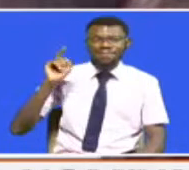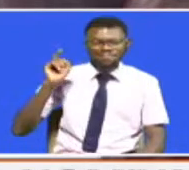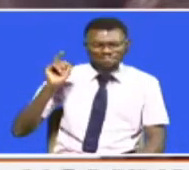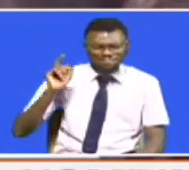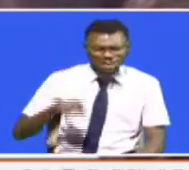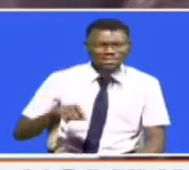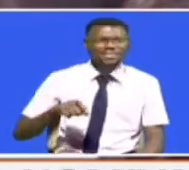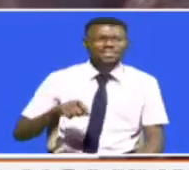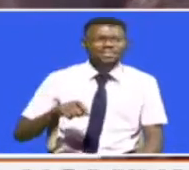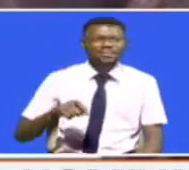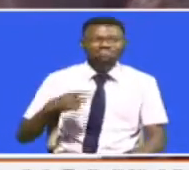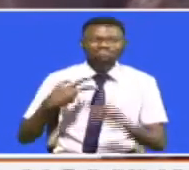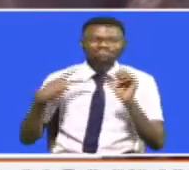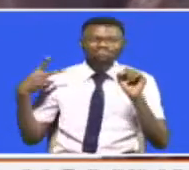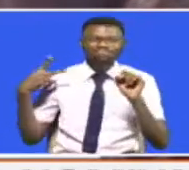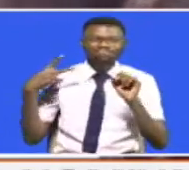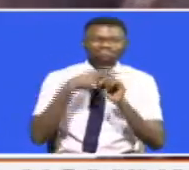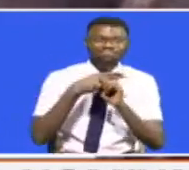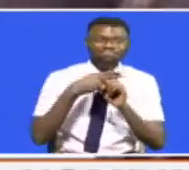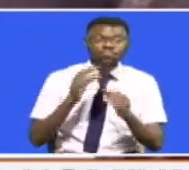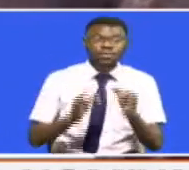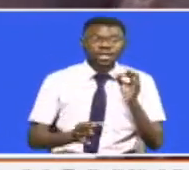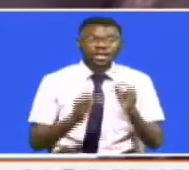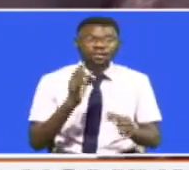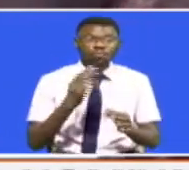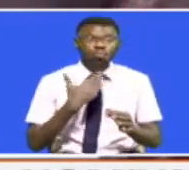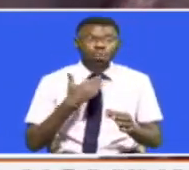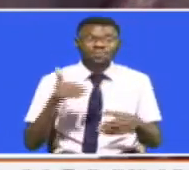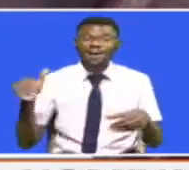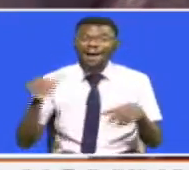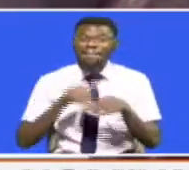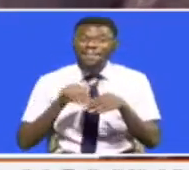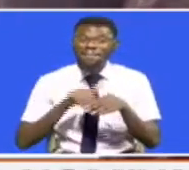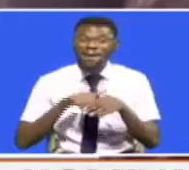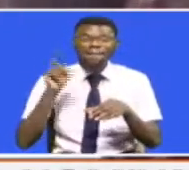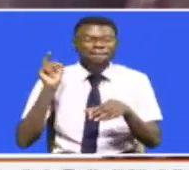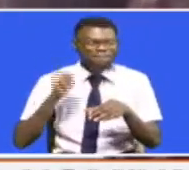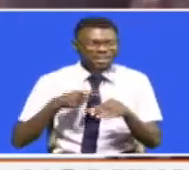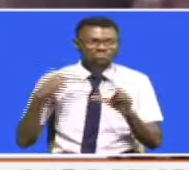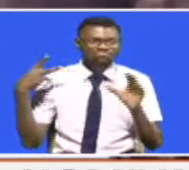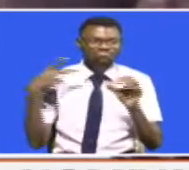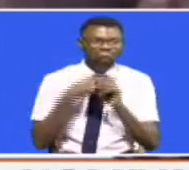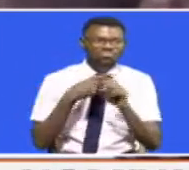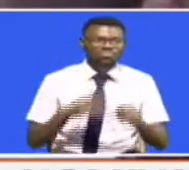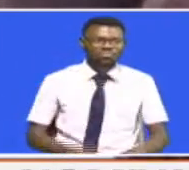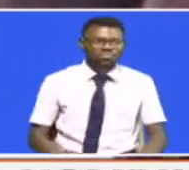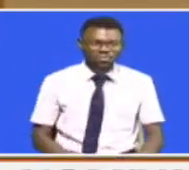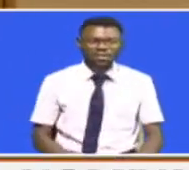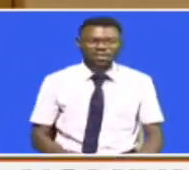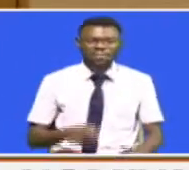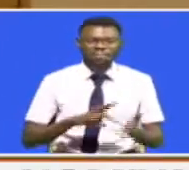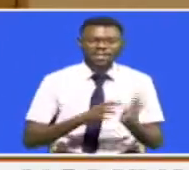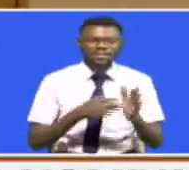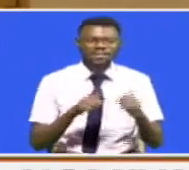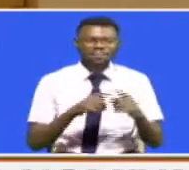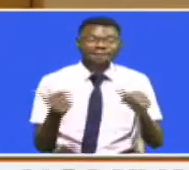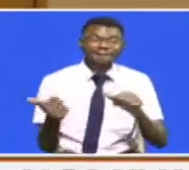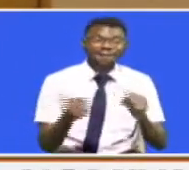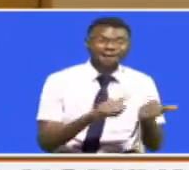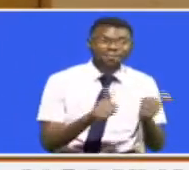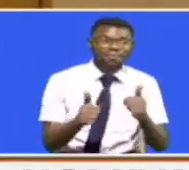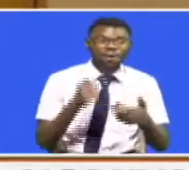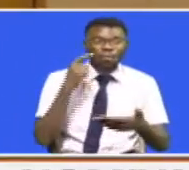for you to become a communicant member, you must be circumcised at that time. Circumcision goes with baptism. Nabii